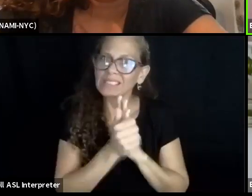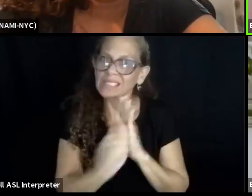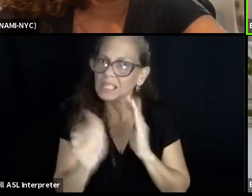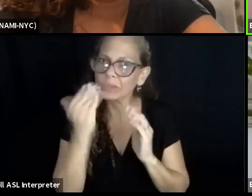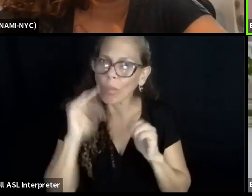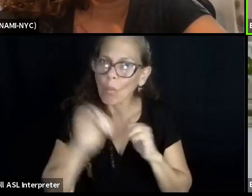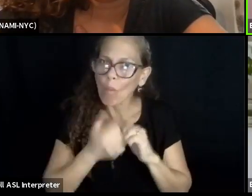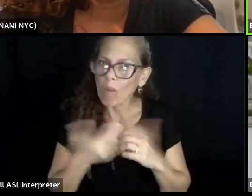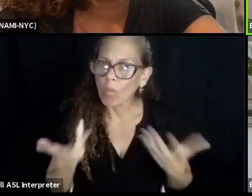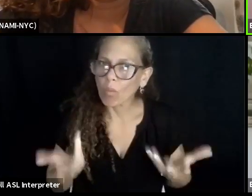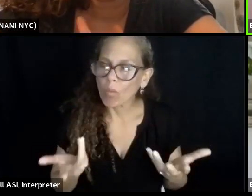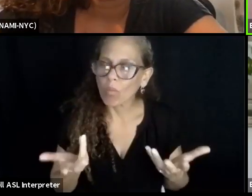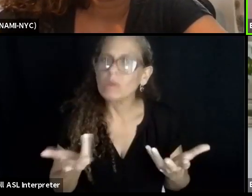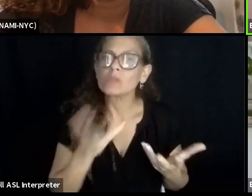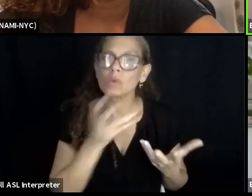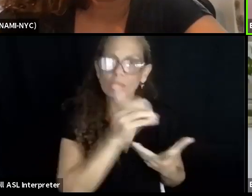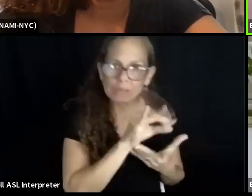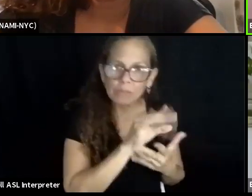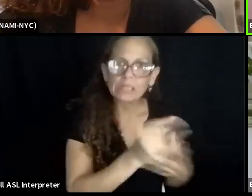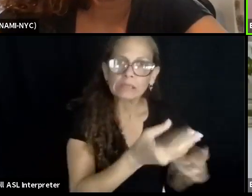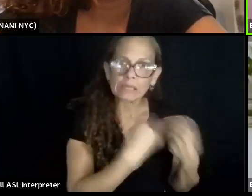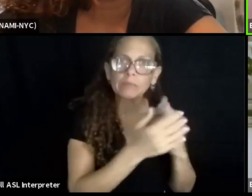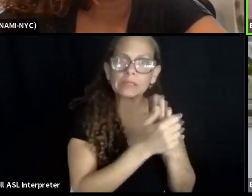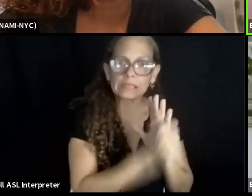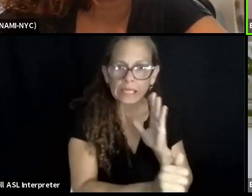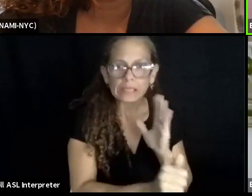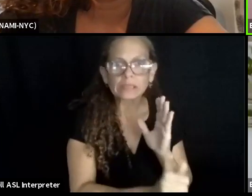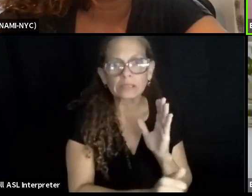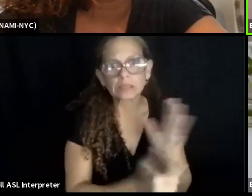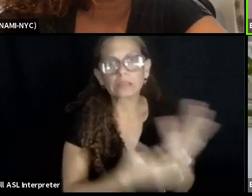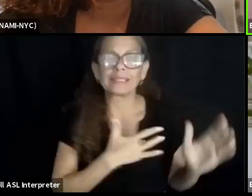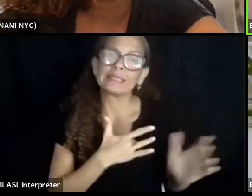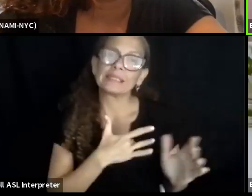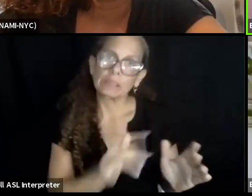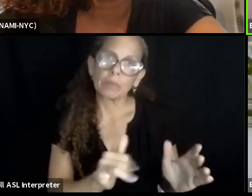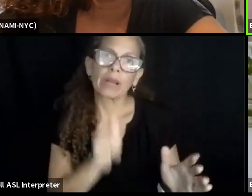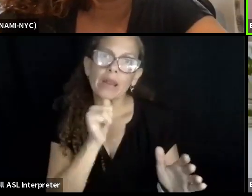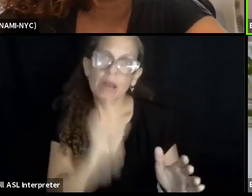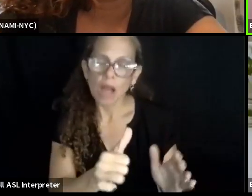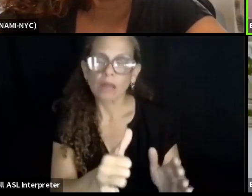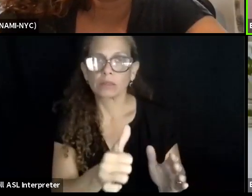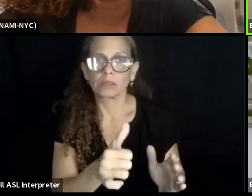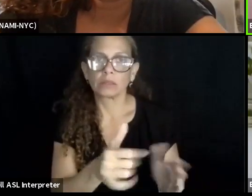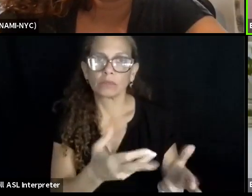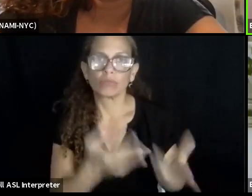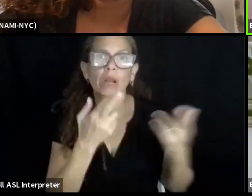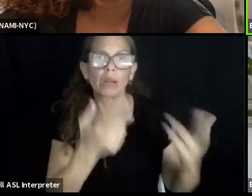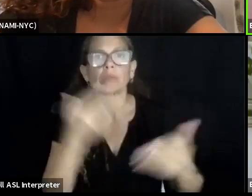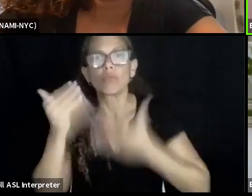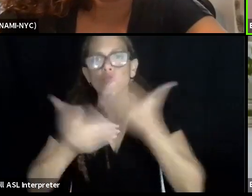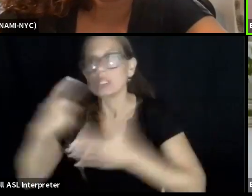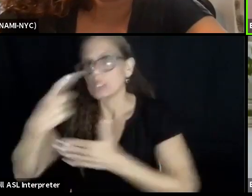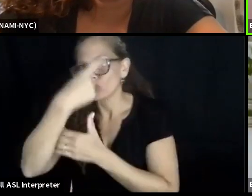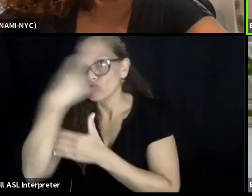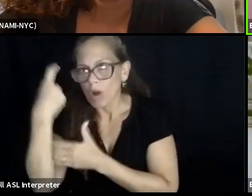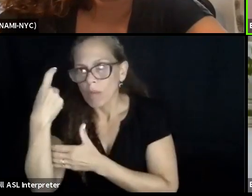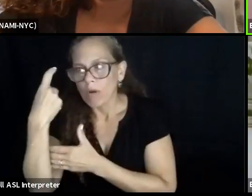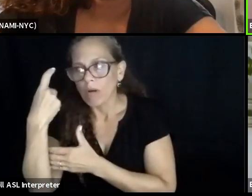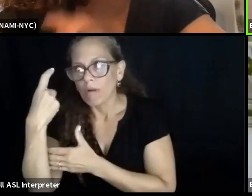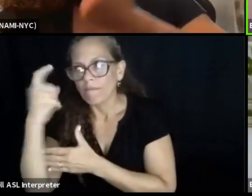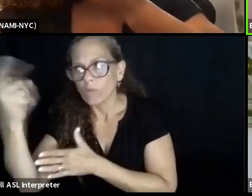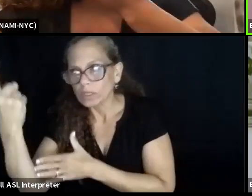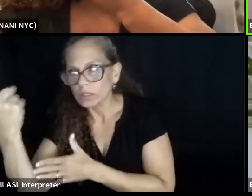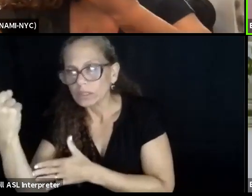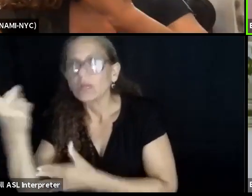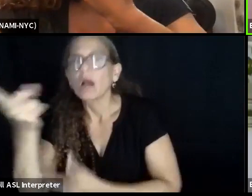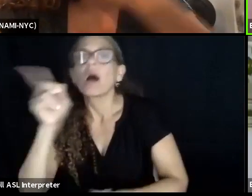it's, and I see someone saying it's typically not recommended to process trauma and that kind of thing until you